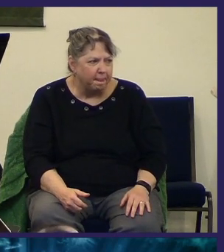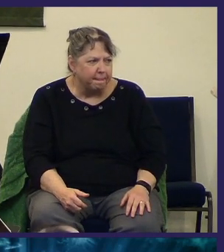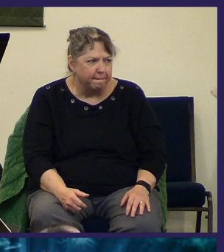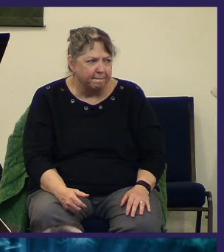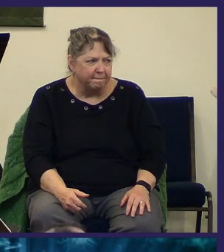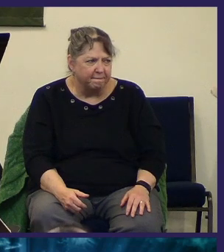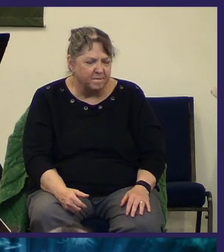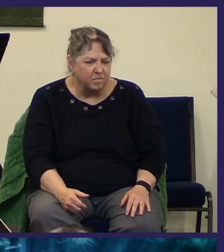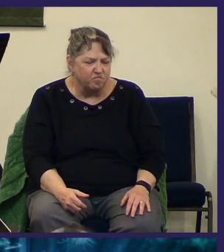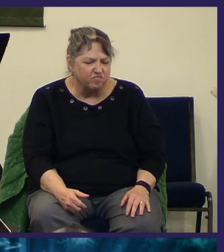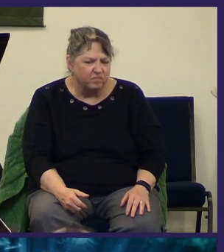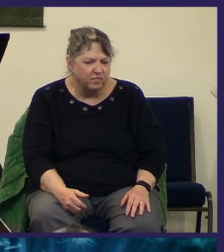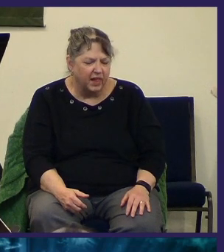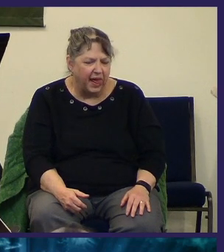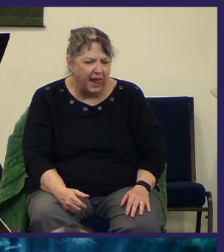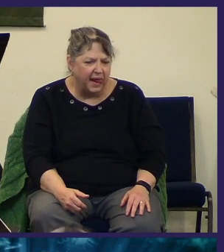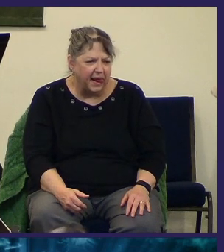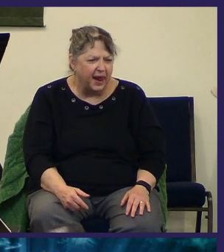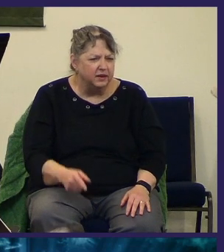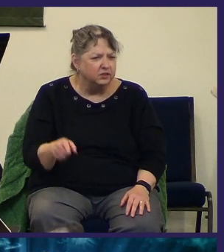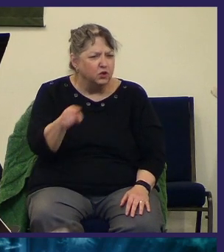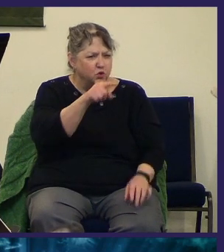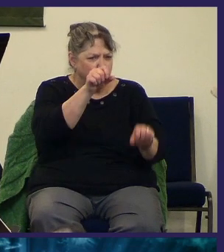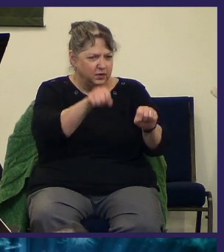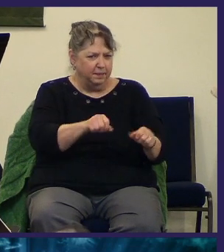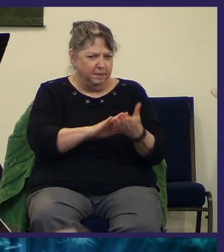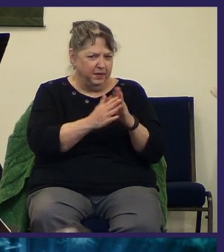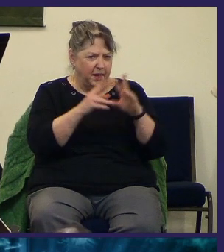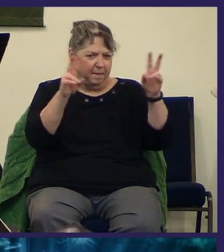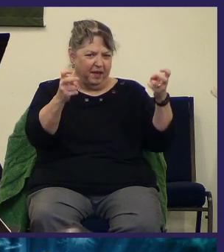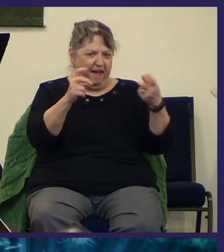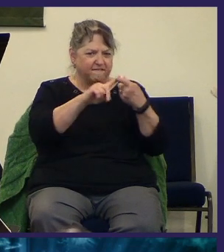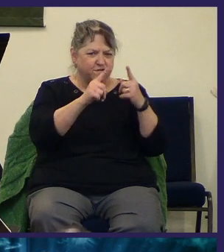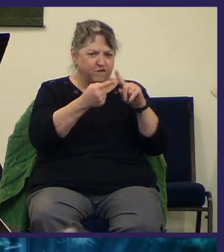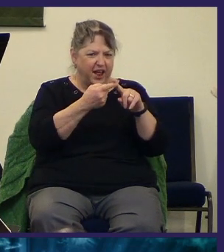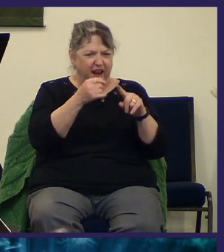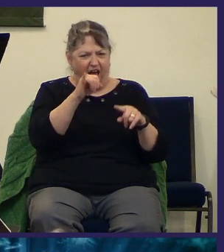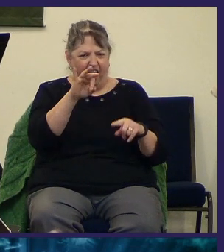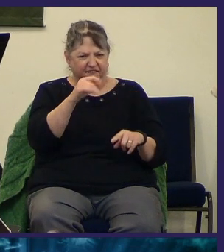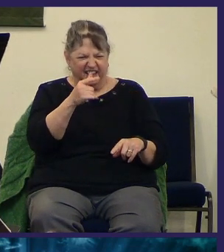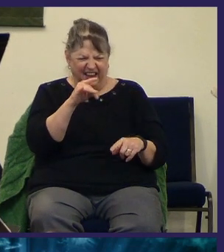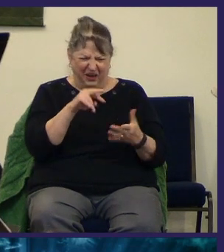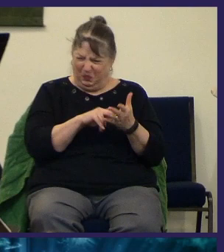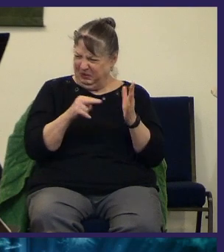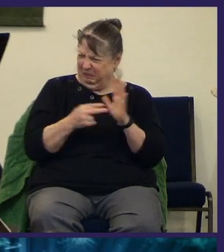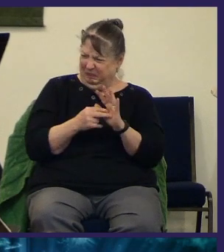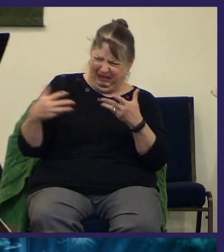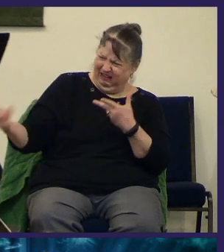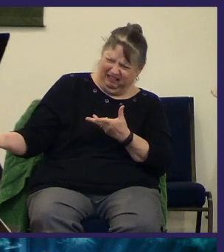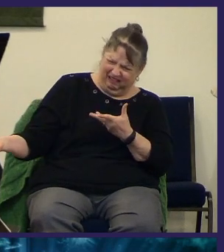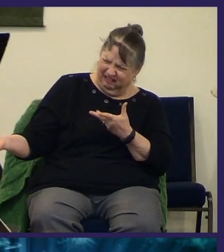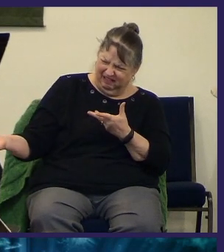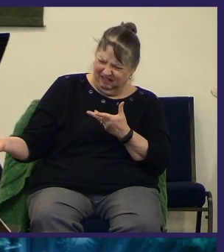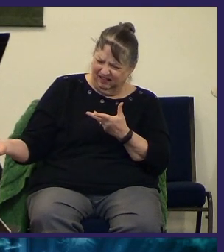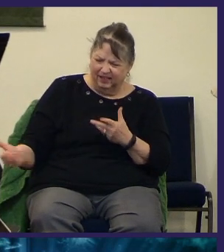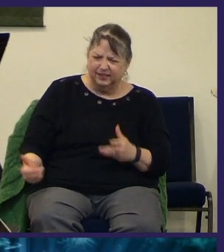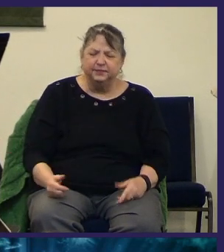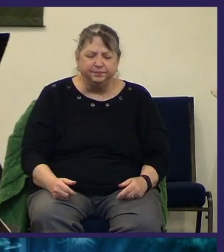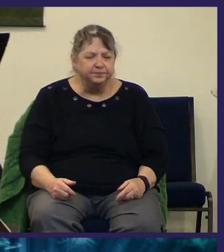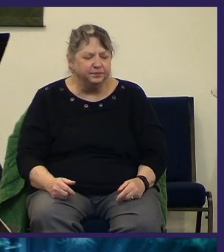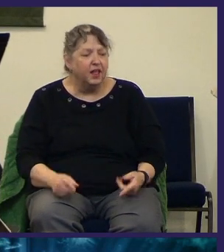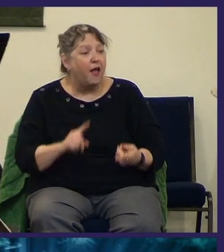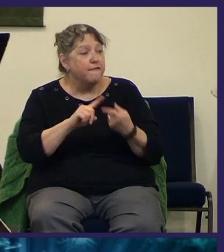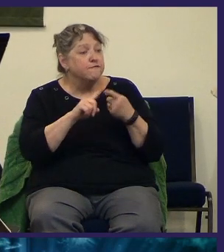joined but you can become a friend of the gideon you're saying well what's what's that the friend of the